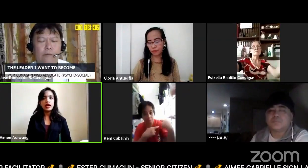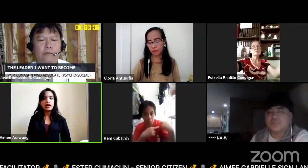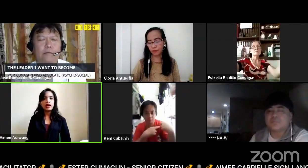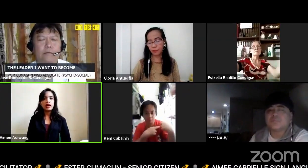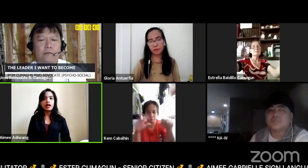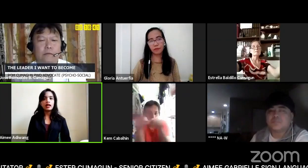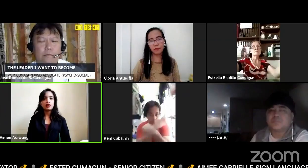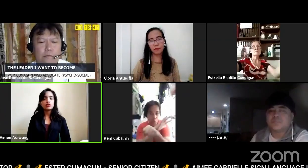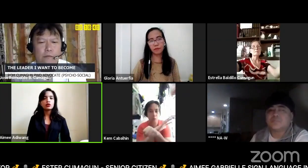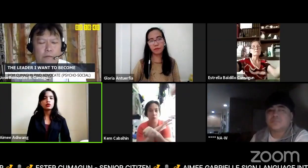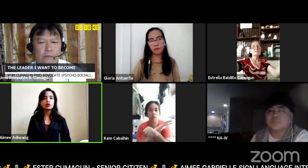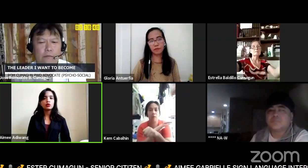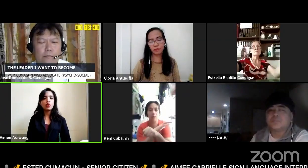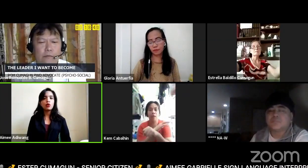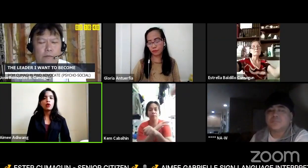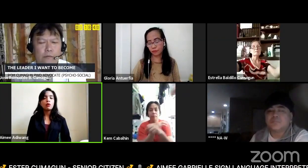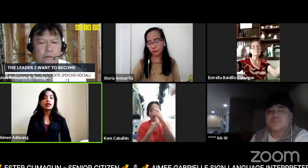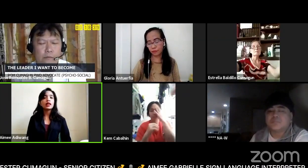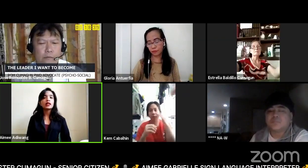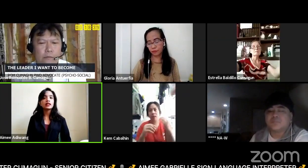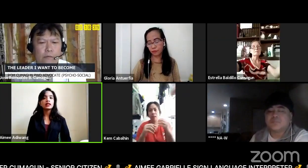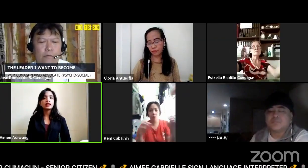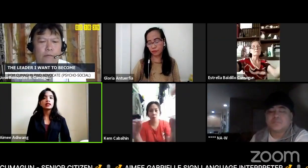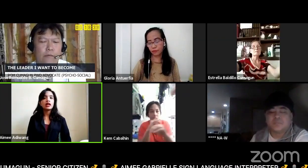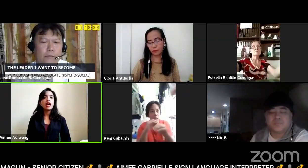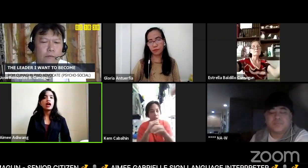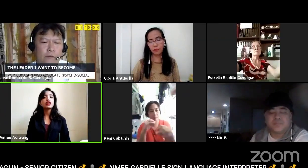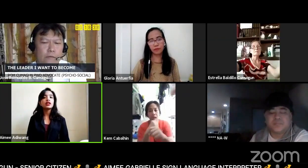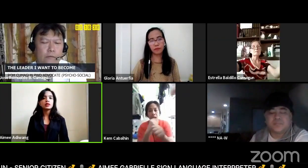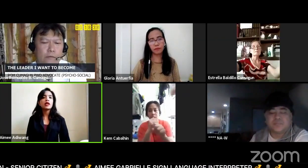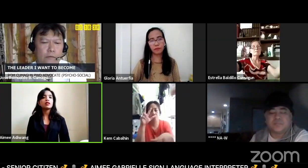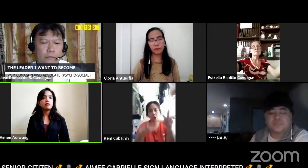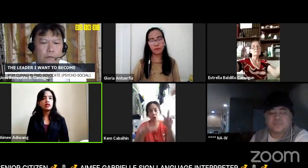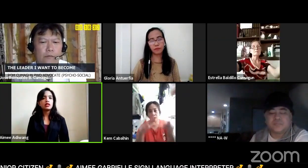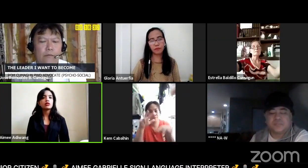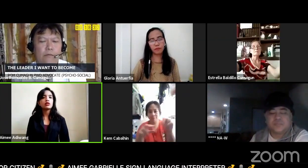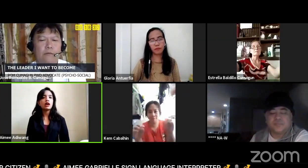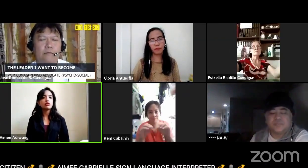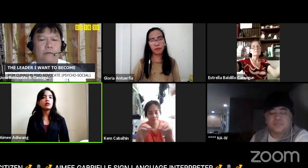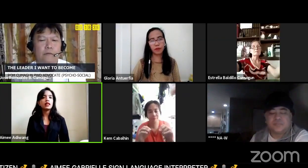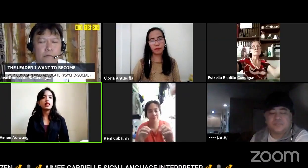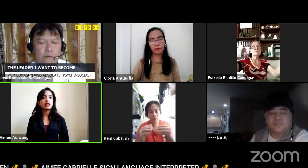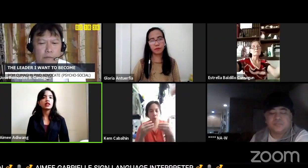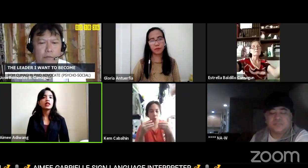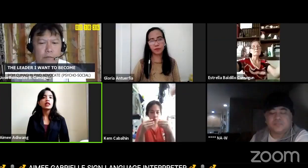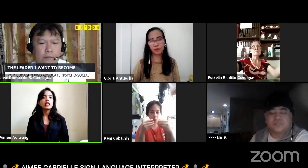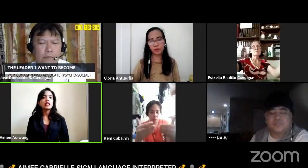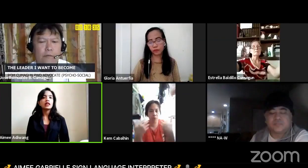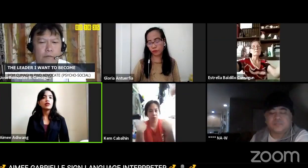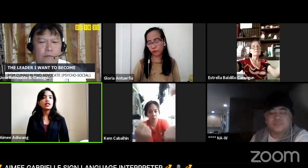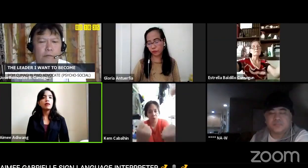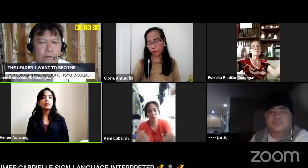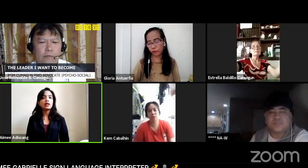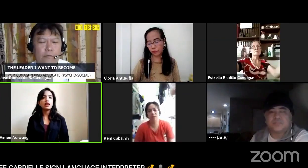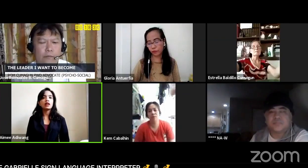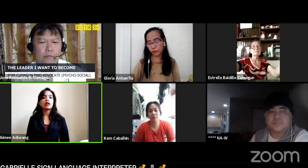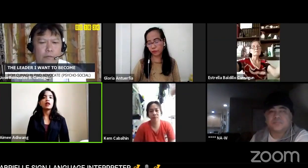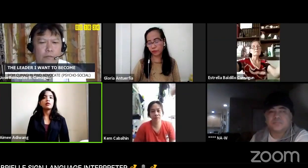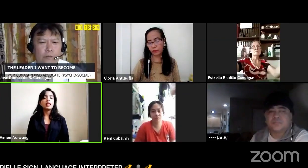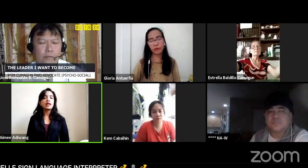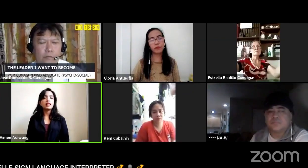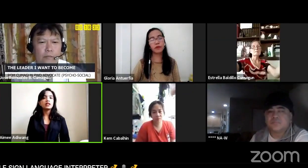leader and also to know what are the other responsibilities on how to be a leader. For